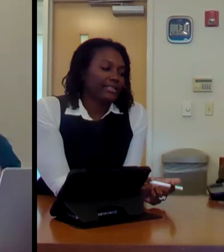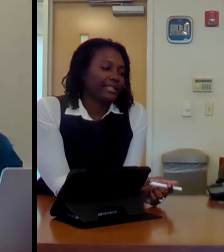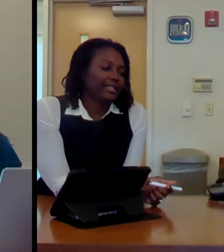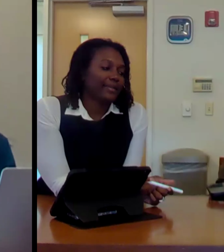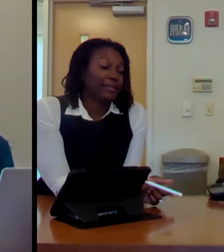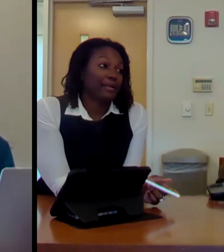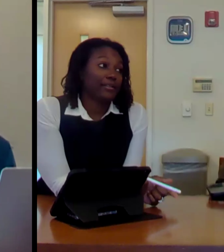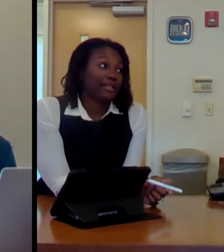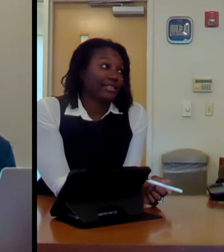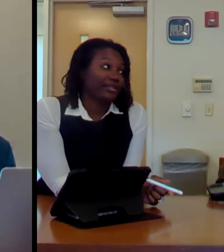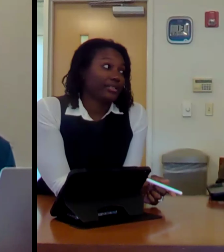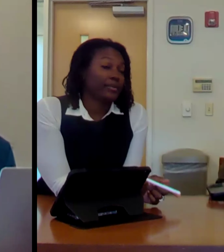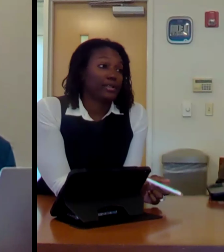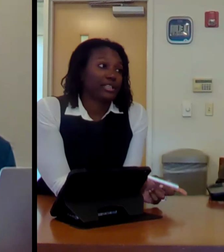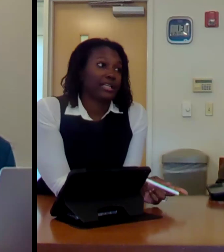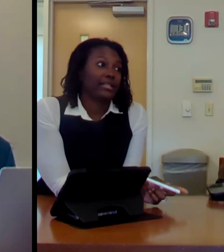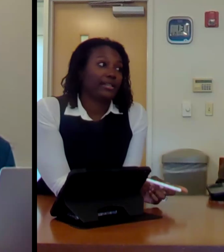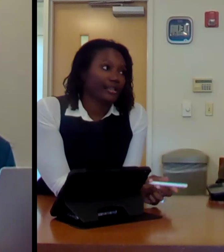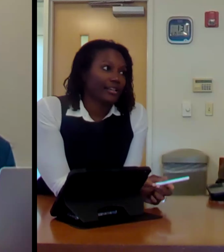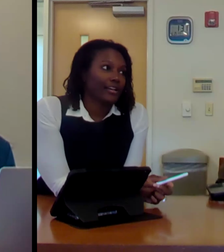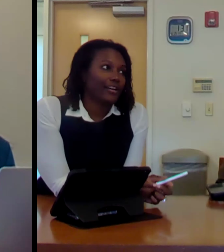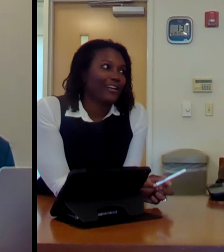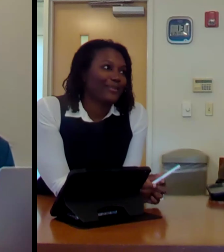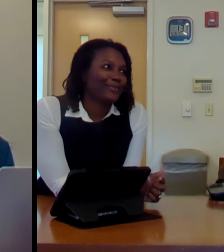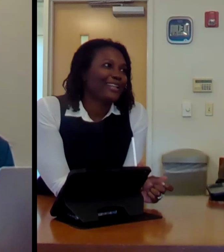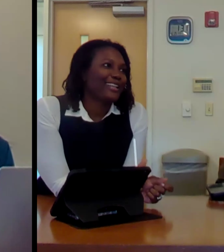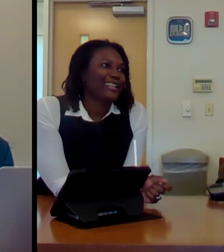basically when they were saying that maybe part of it is just really poor training.